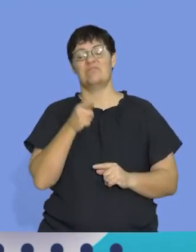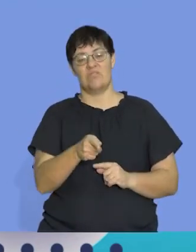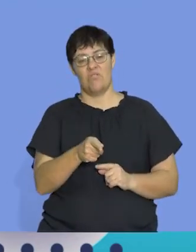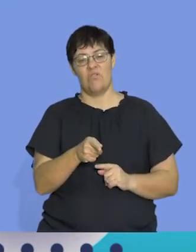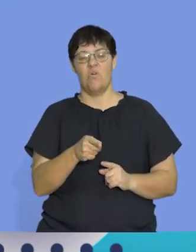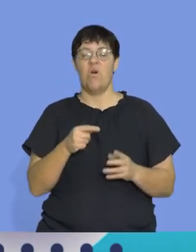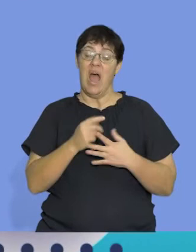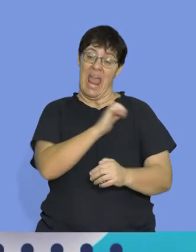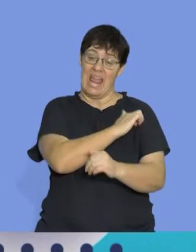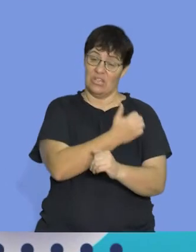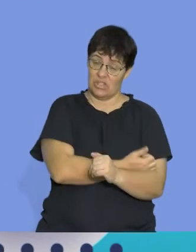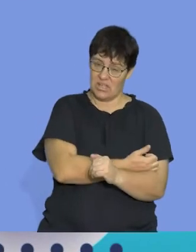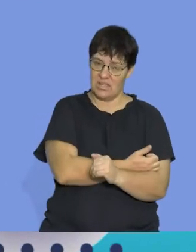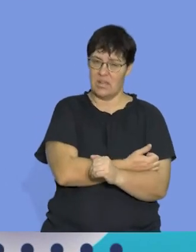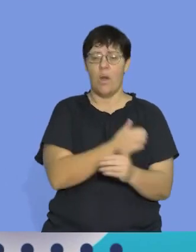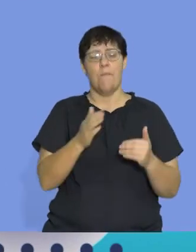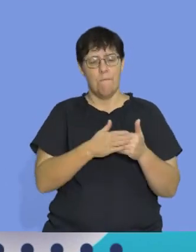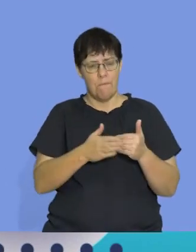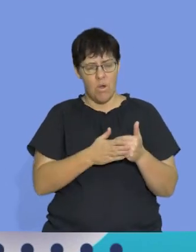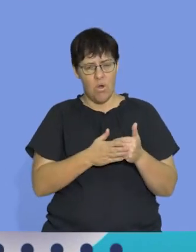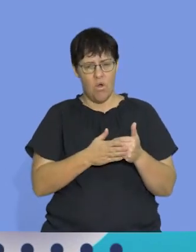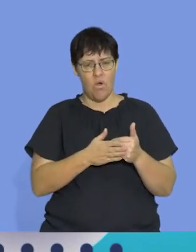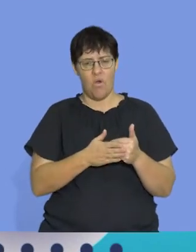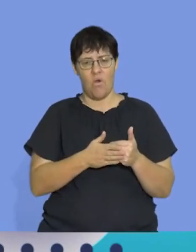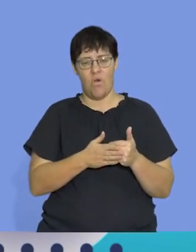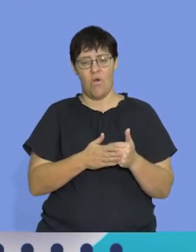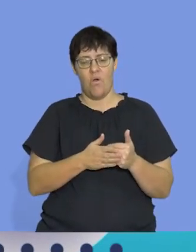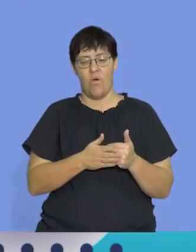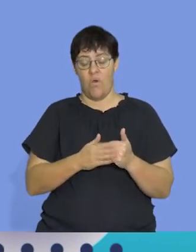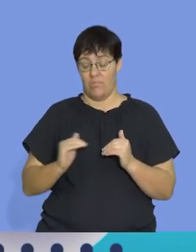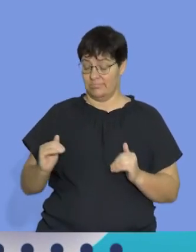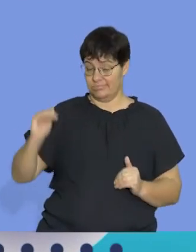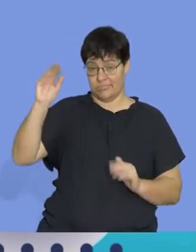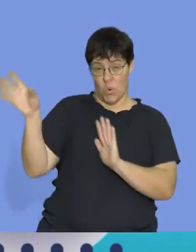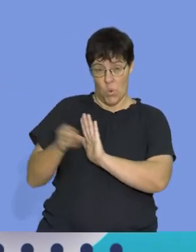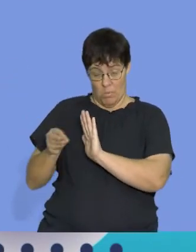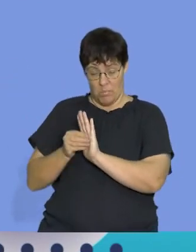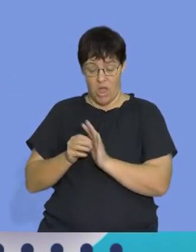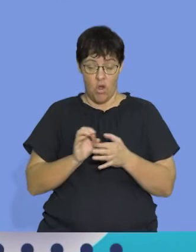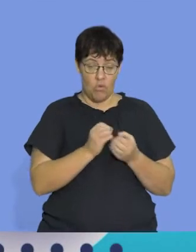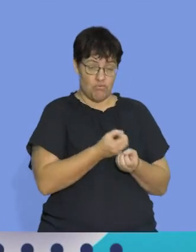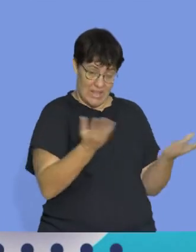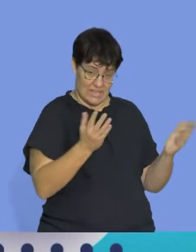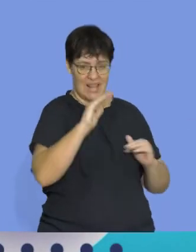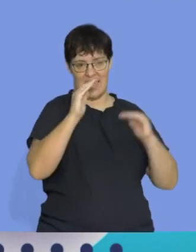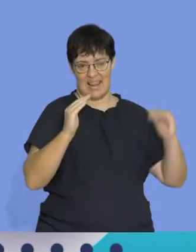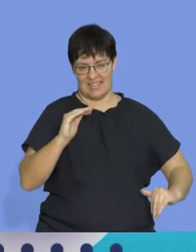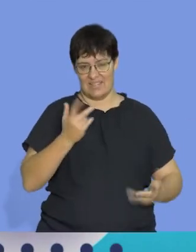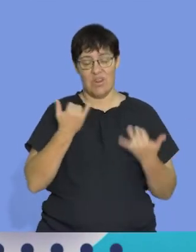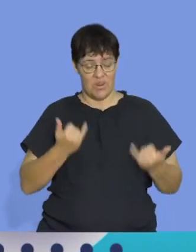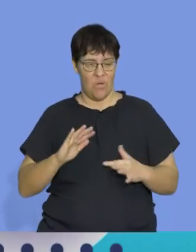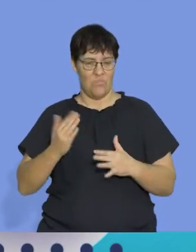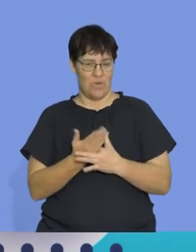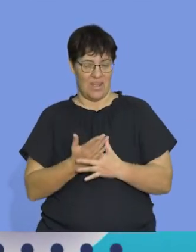energy, there is more energy by comparison that is absorbed than what is released. So for now, we'll take a short breather. When we come